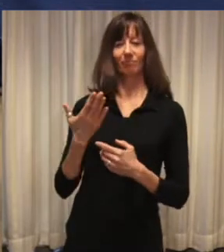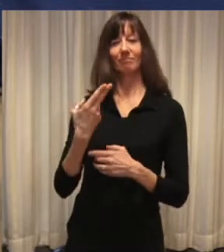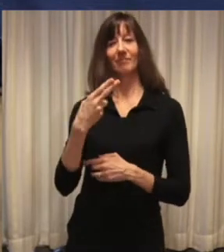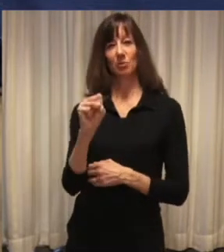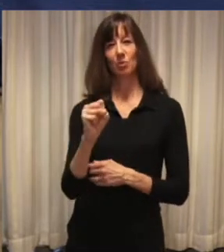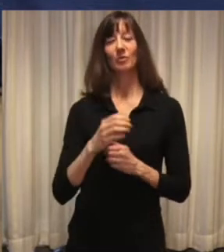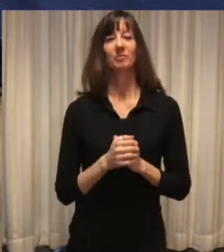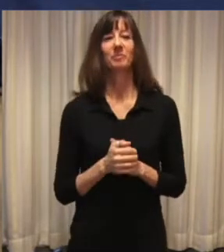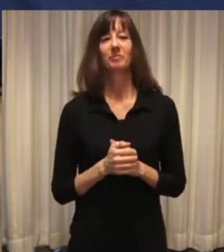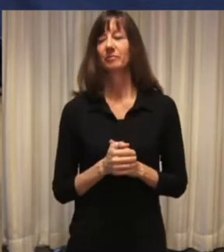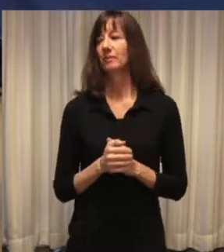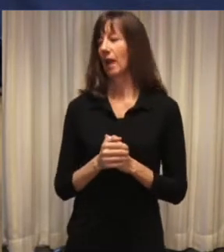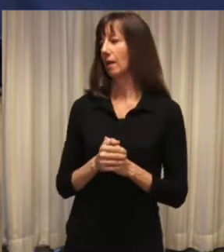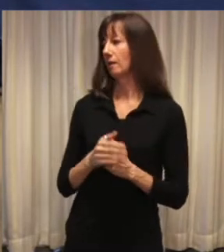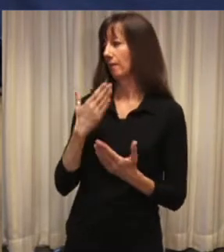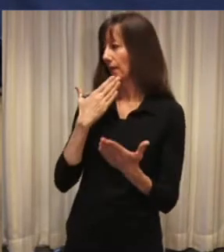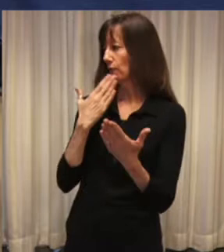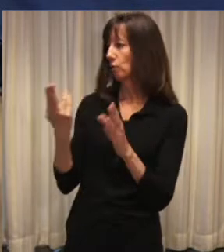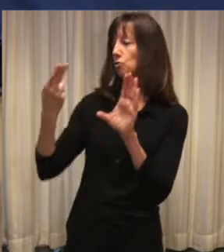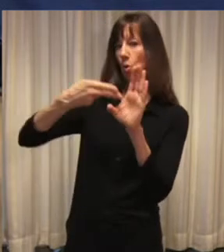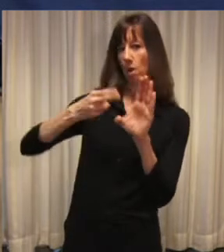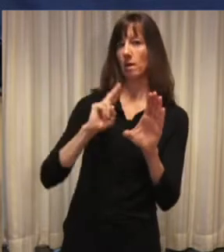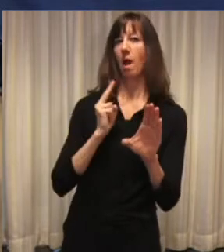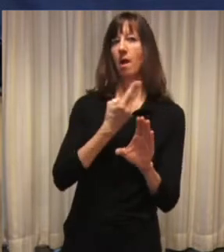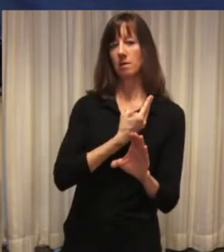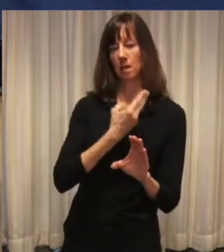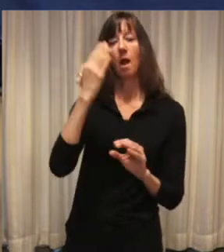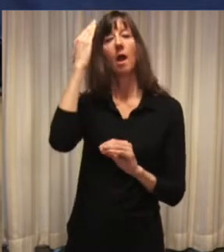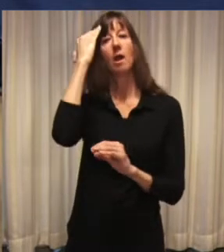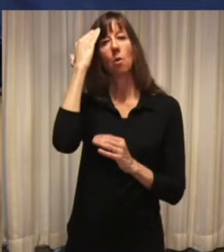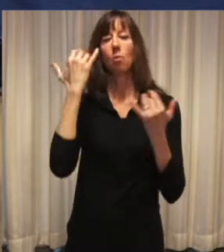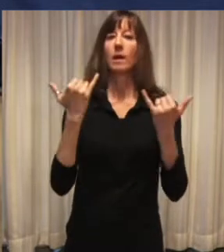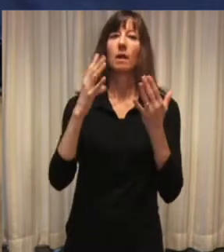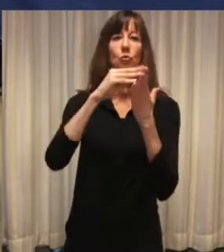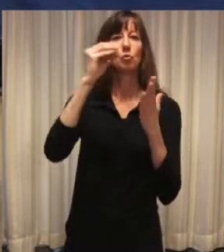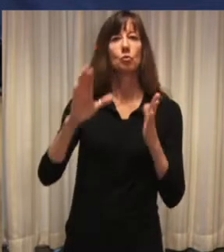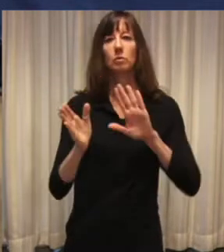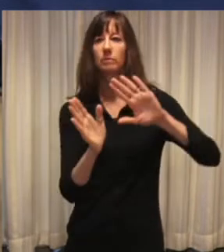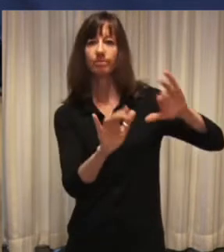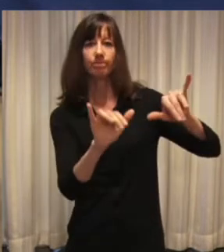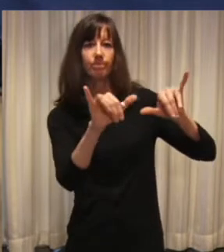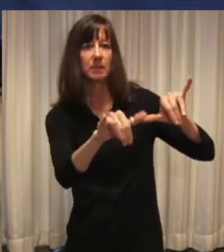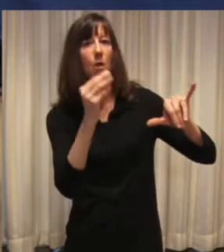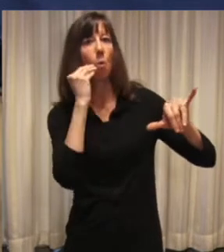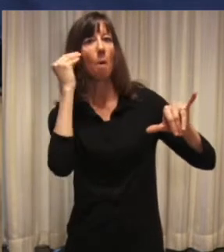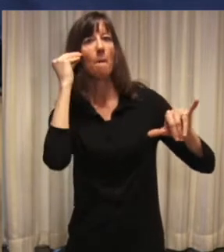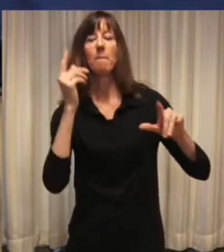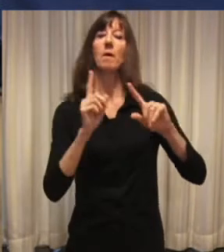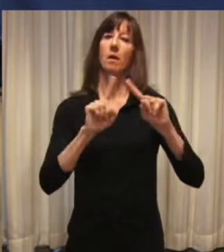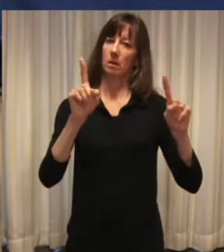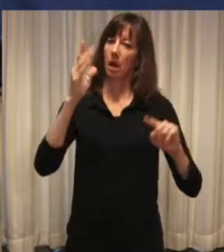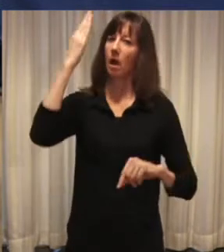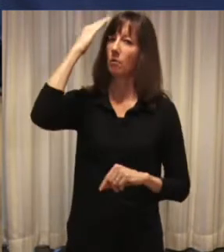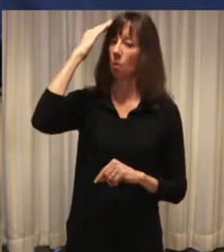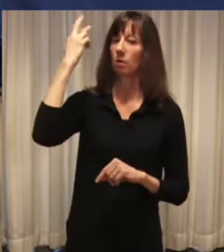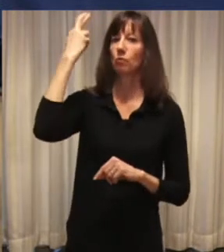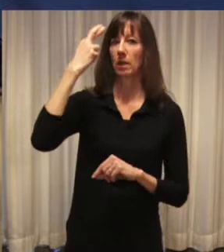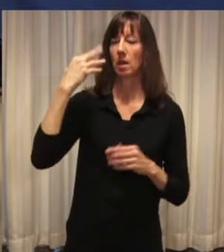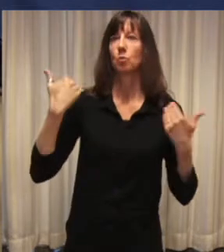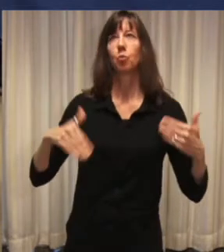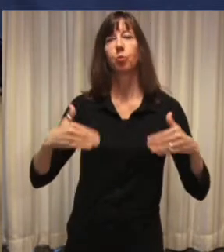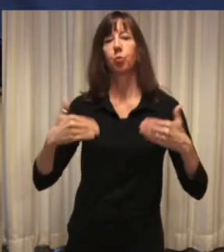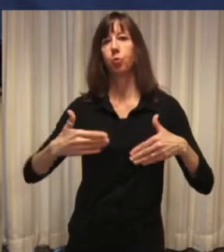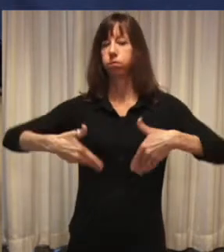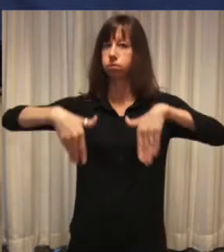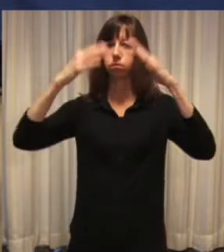you don't have students in school, I know you all are extremely busy right now. So thanks for making time. Oh, thanks for having me.